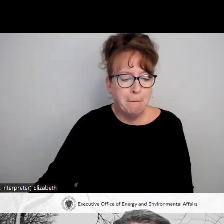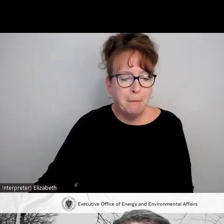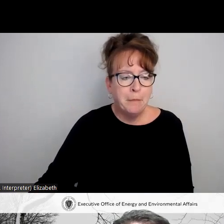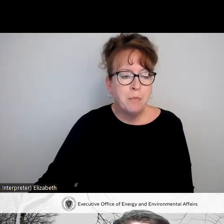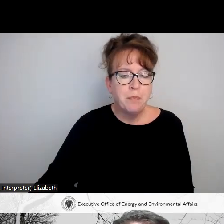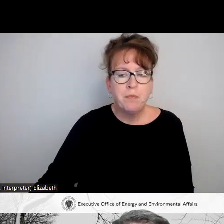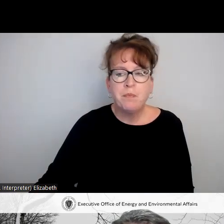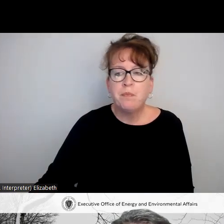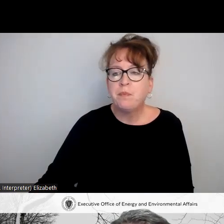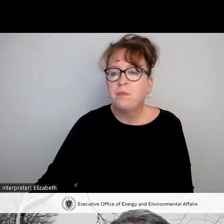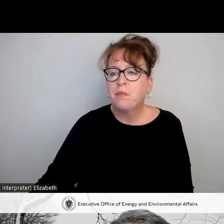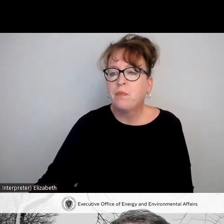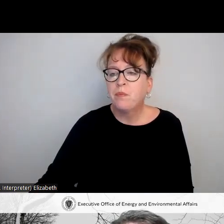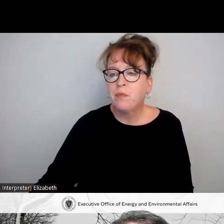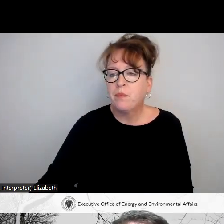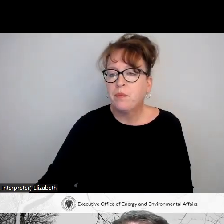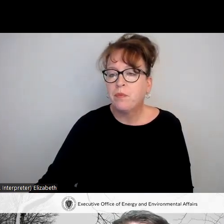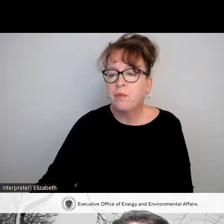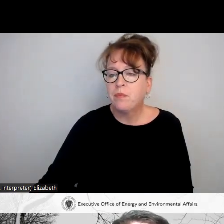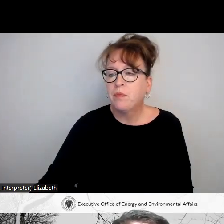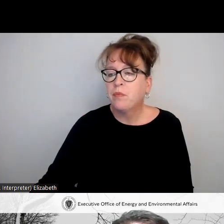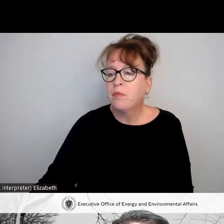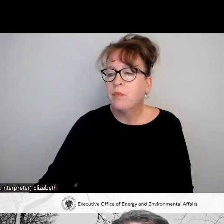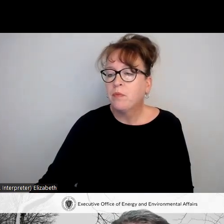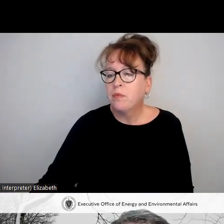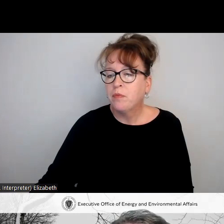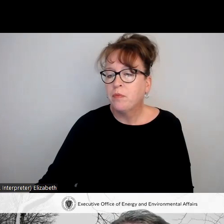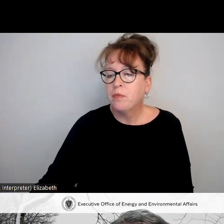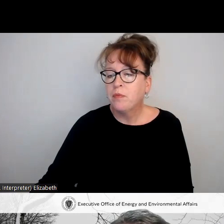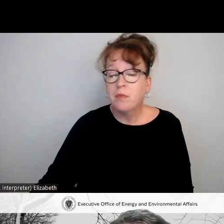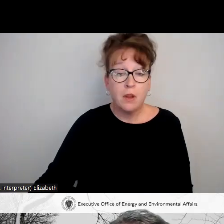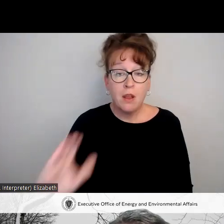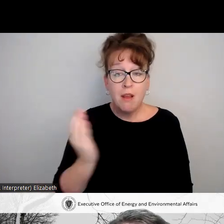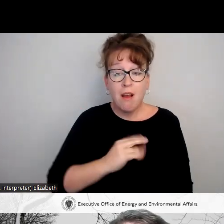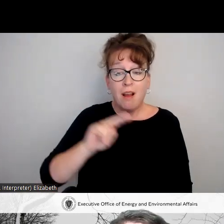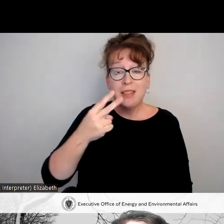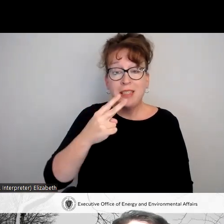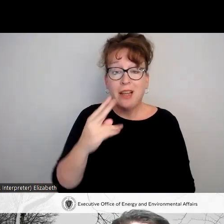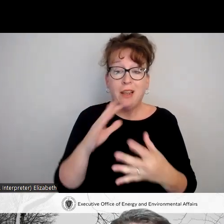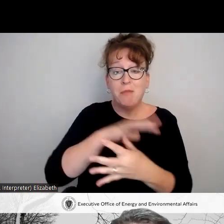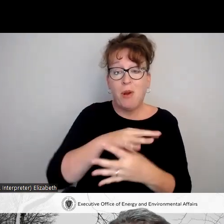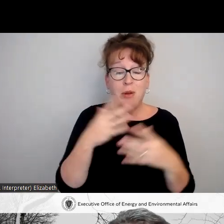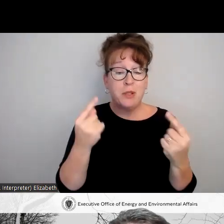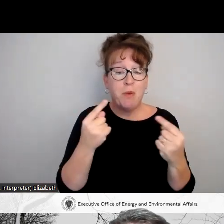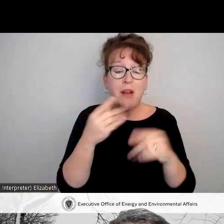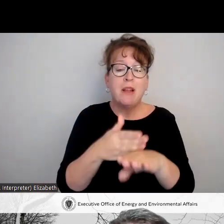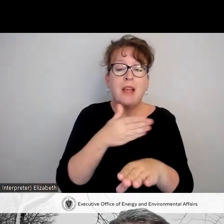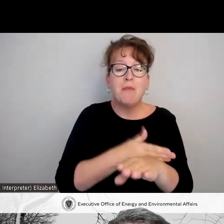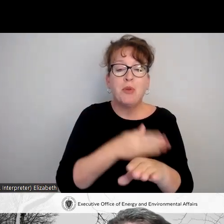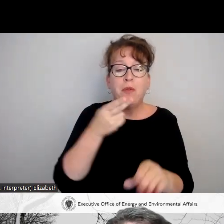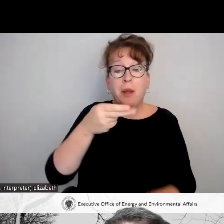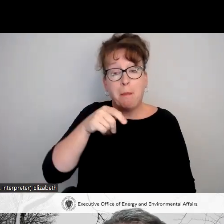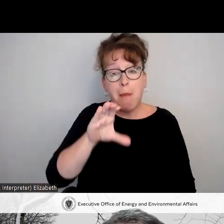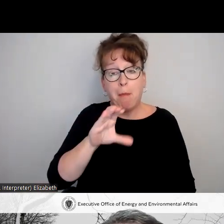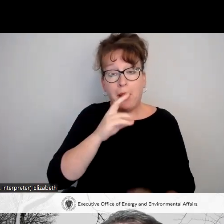Great. So our second priority is about improving public participation. One of my personal goals